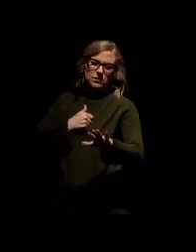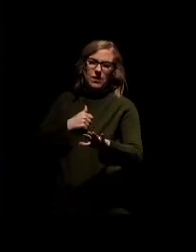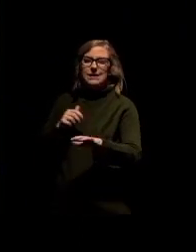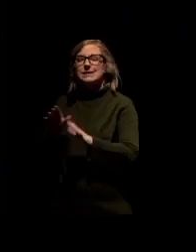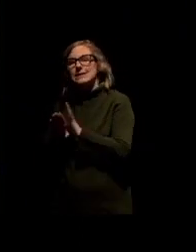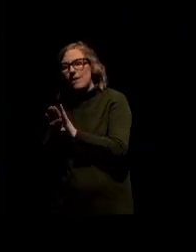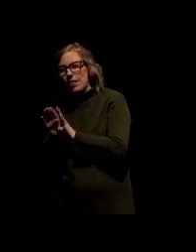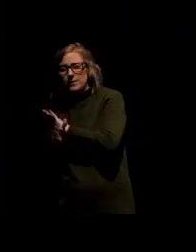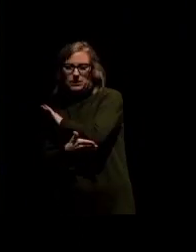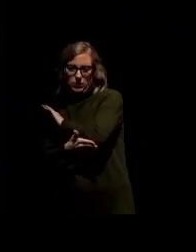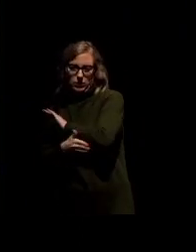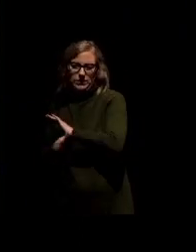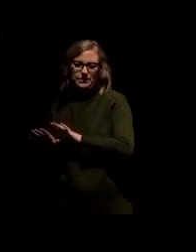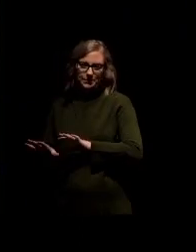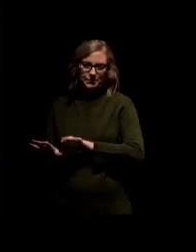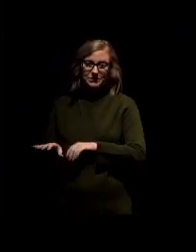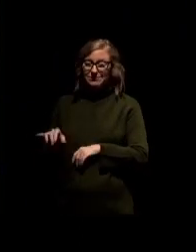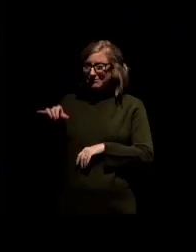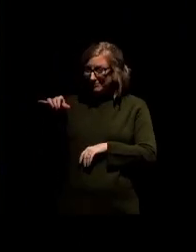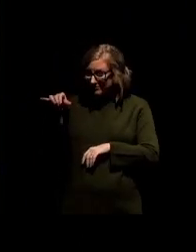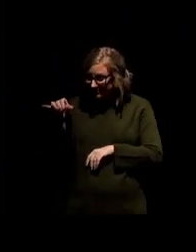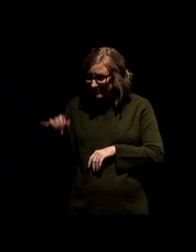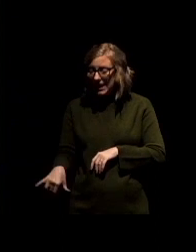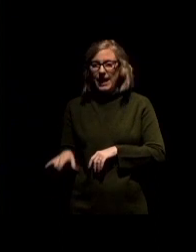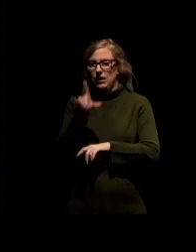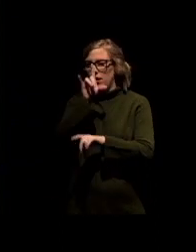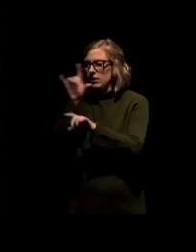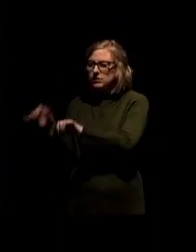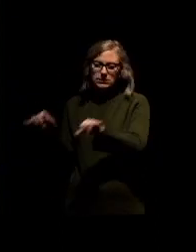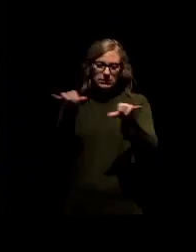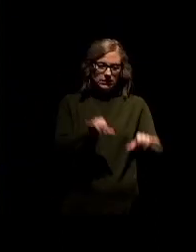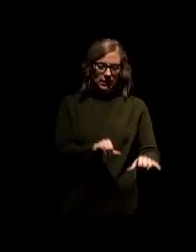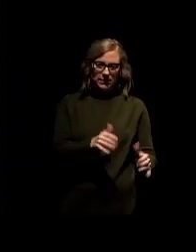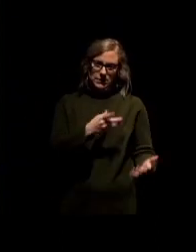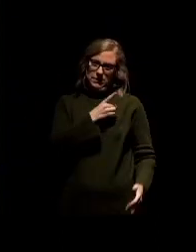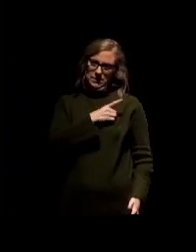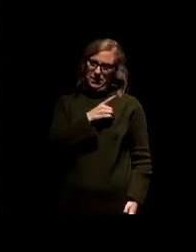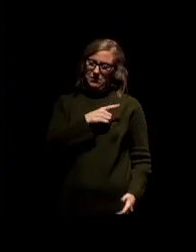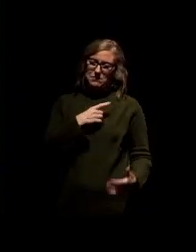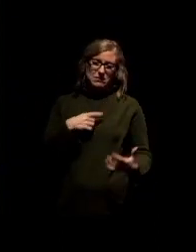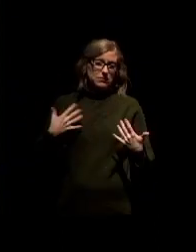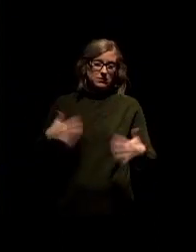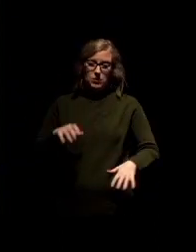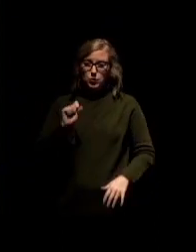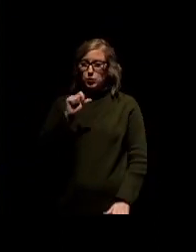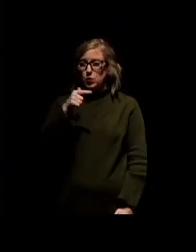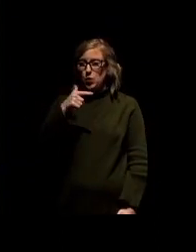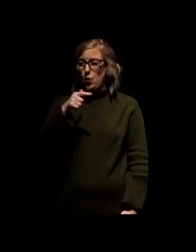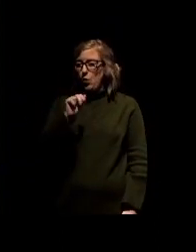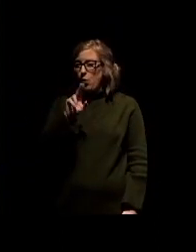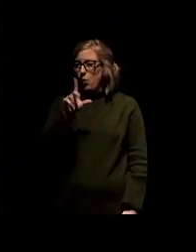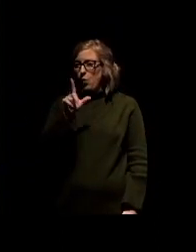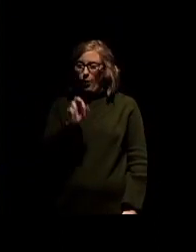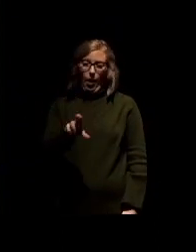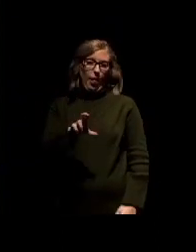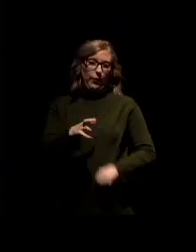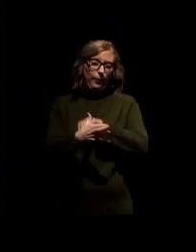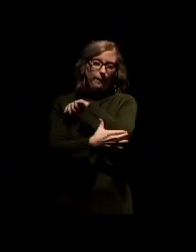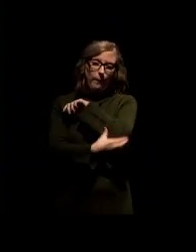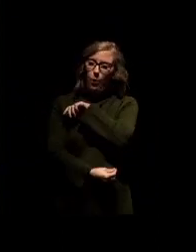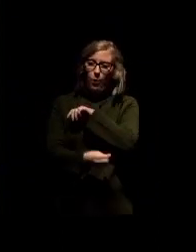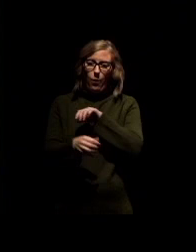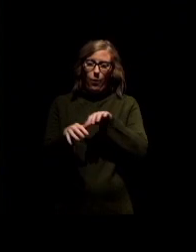But that was the conditions in which those people were living, and it was complete and utter squalor. Today, Native Americans